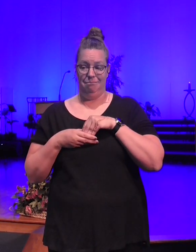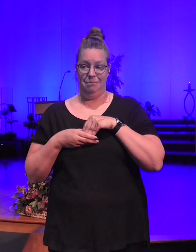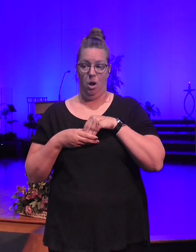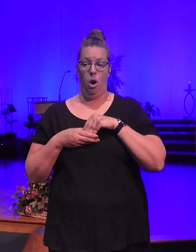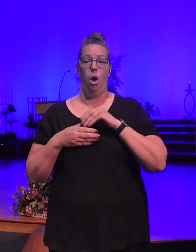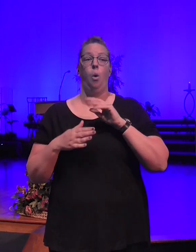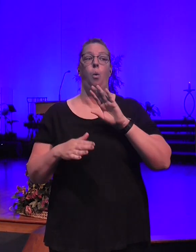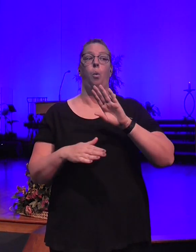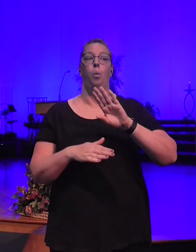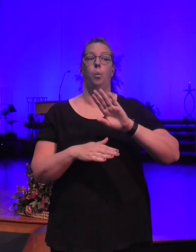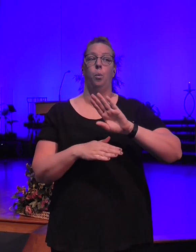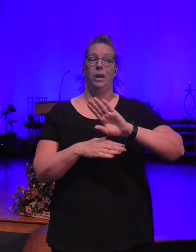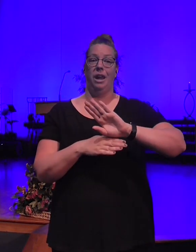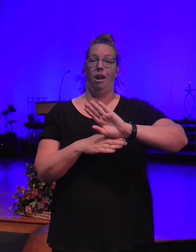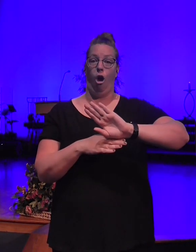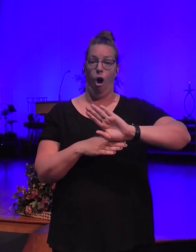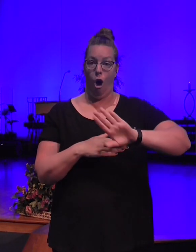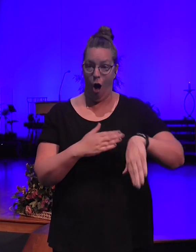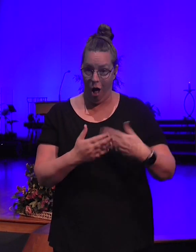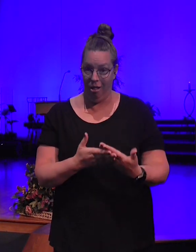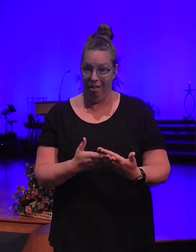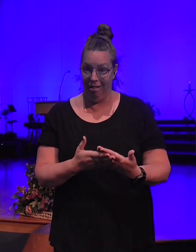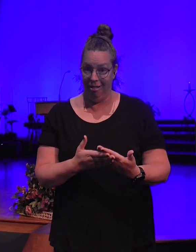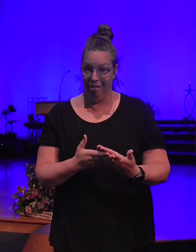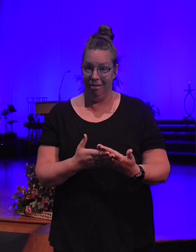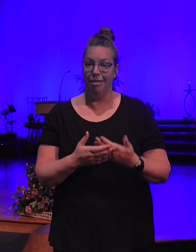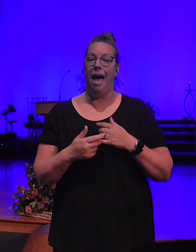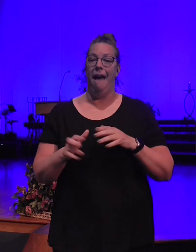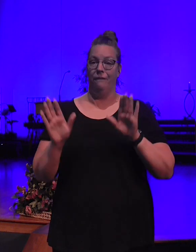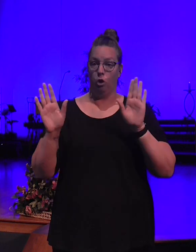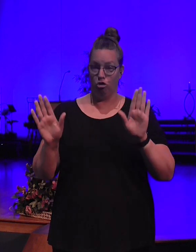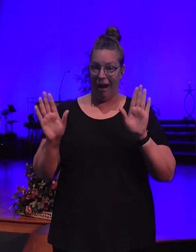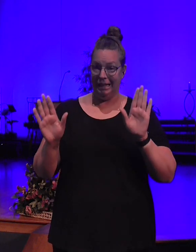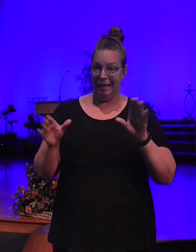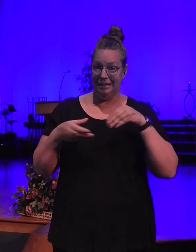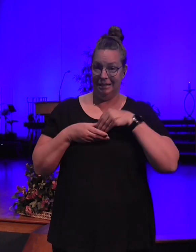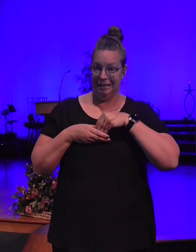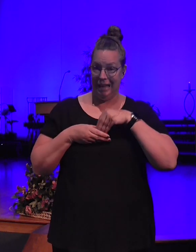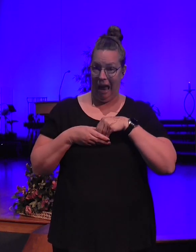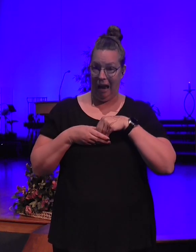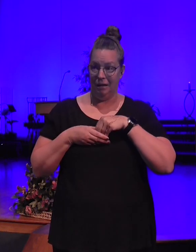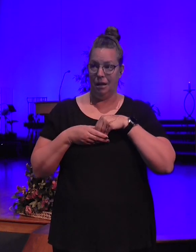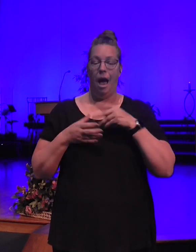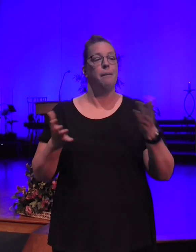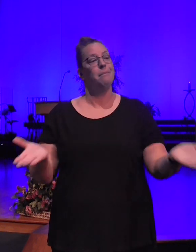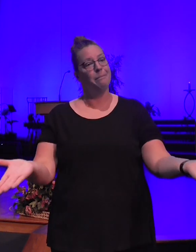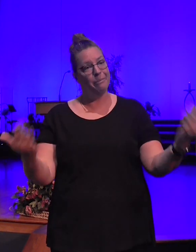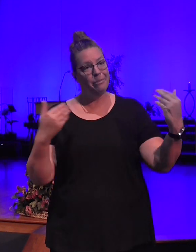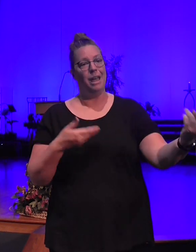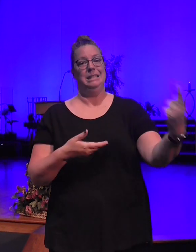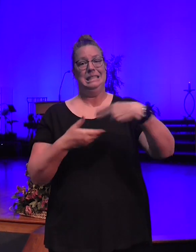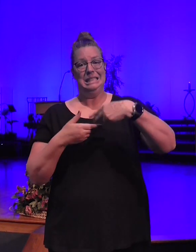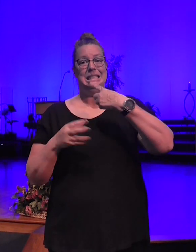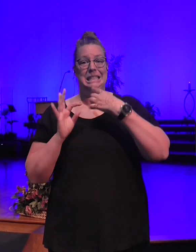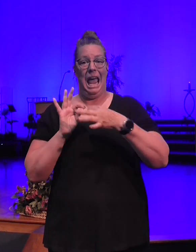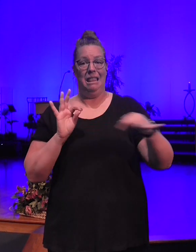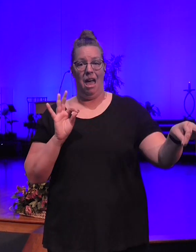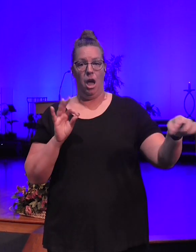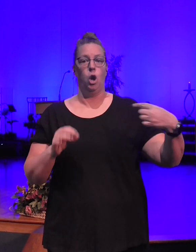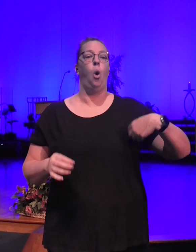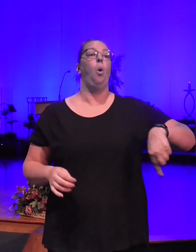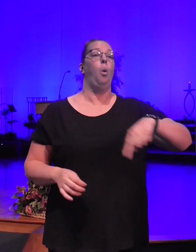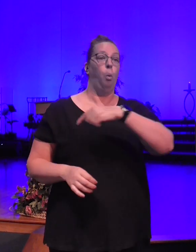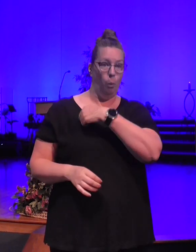We all have greatness within us. I'm going to have you say that out loud with me.